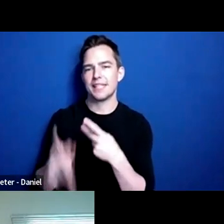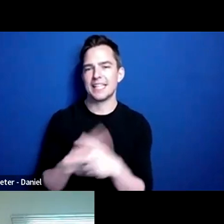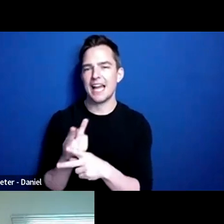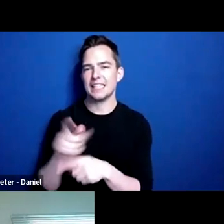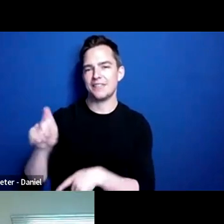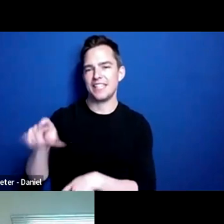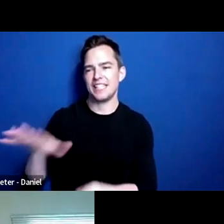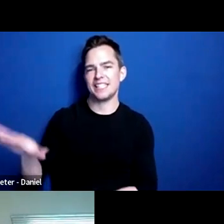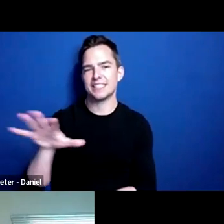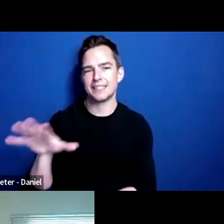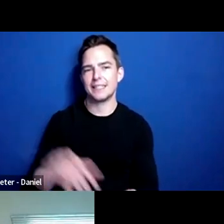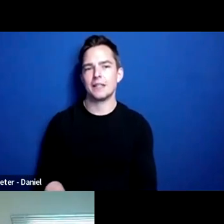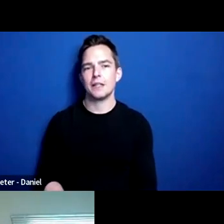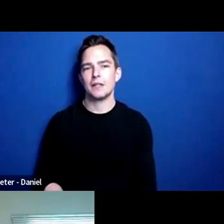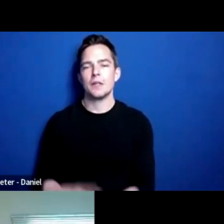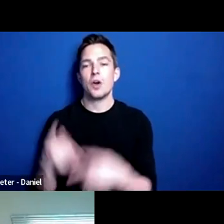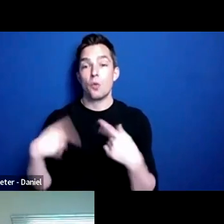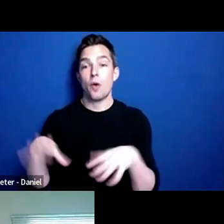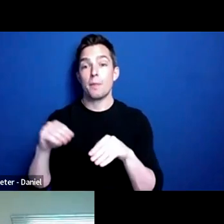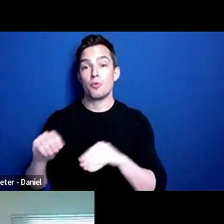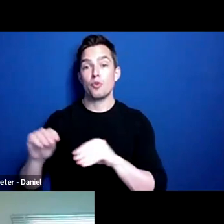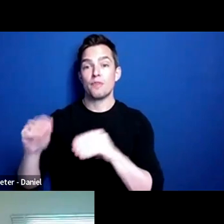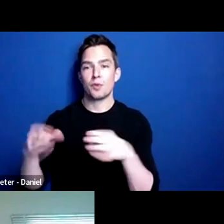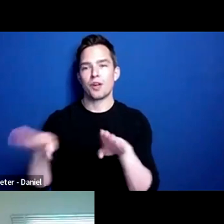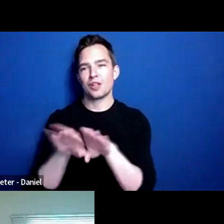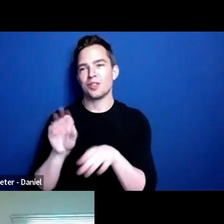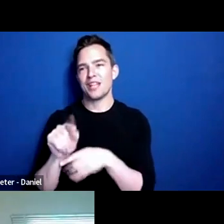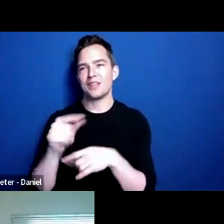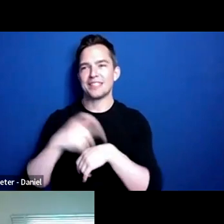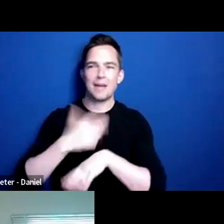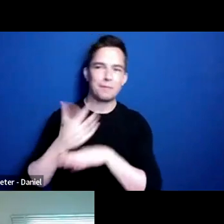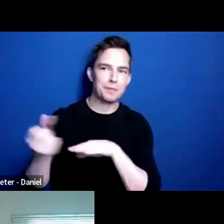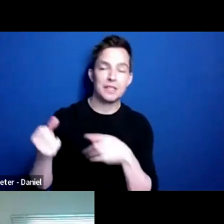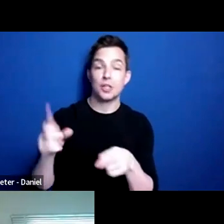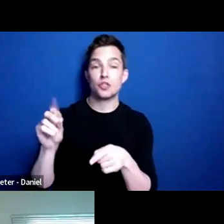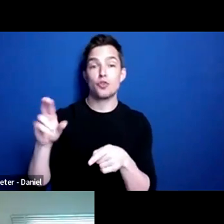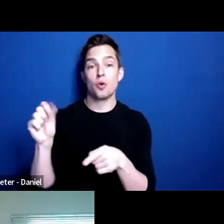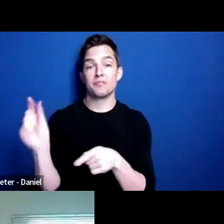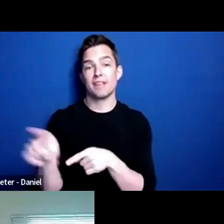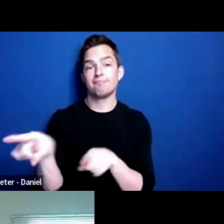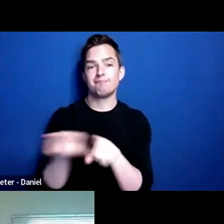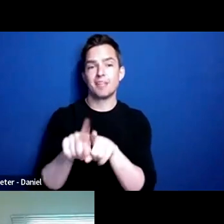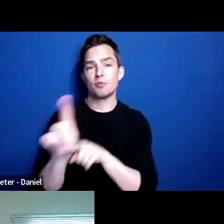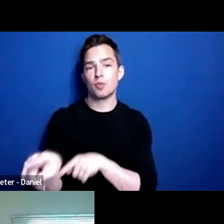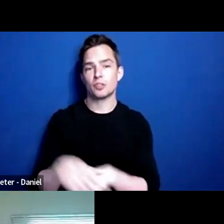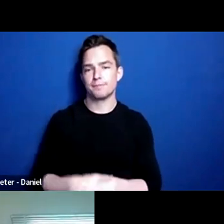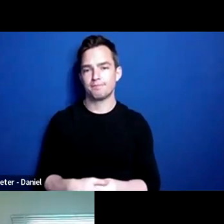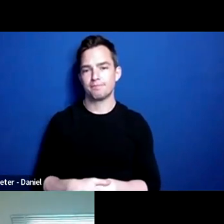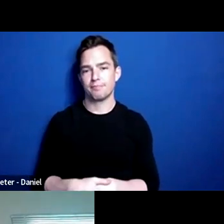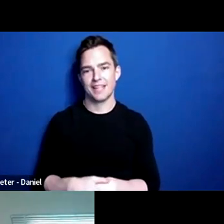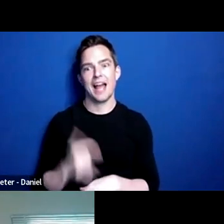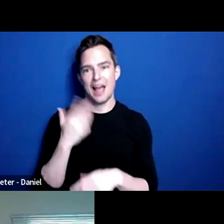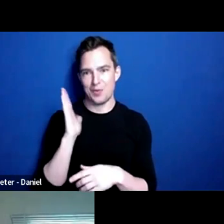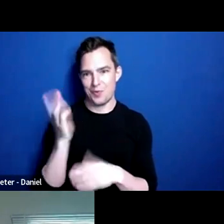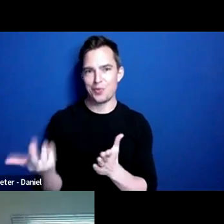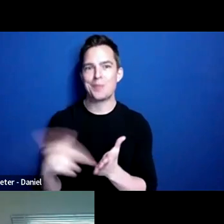needs. And so as we move along in our closeout time, Doris, I'm going to come to you with the same question. I'm going to repeat